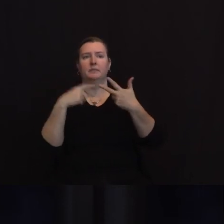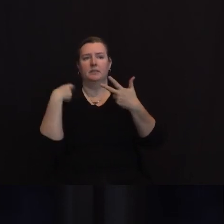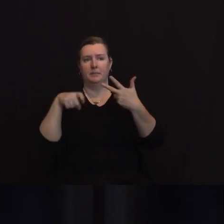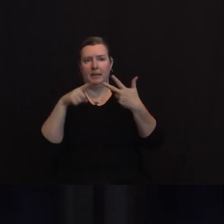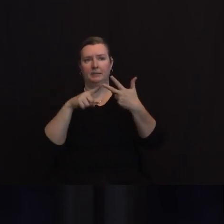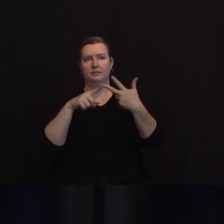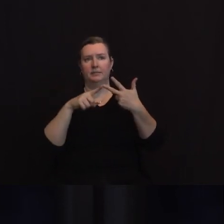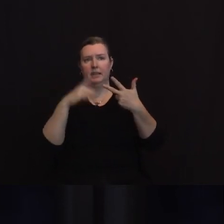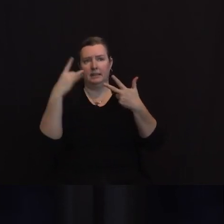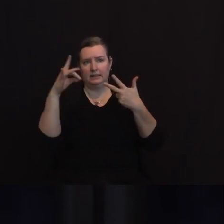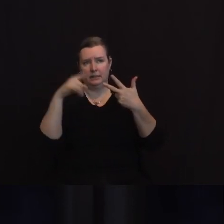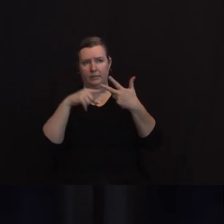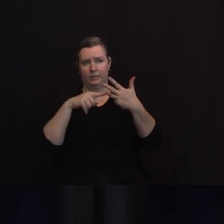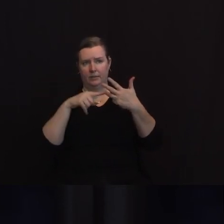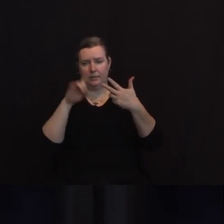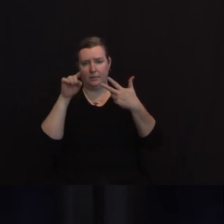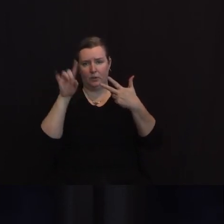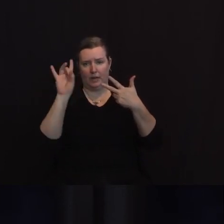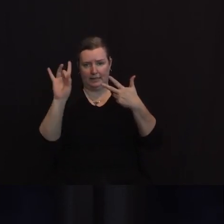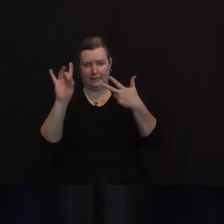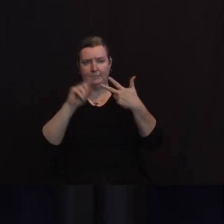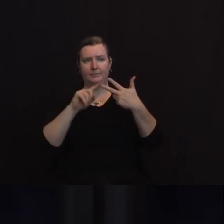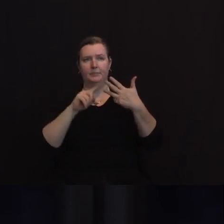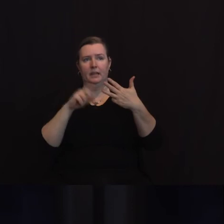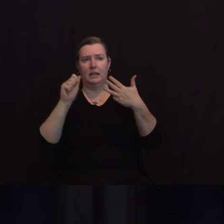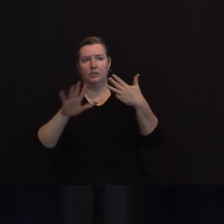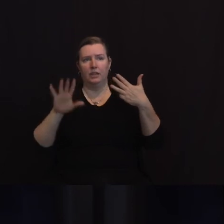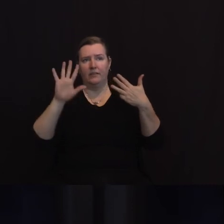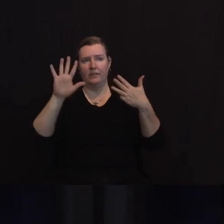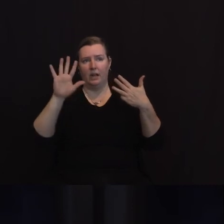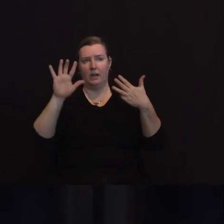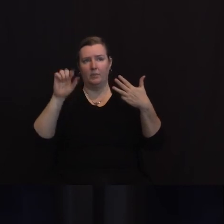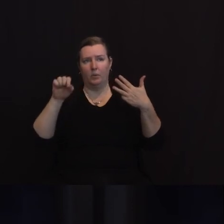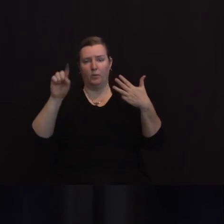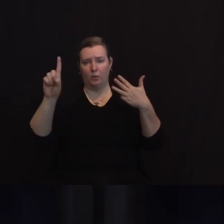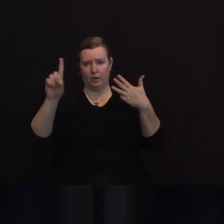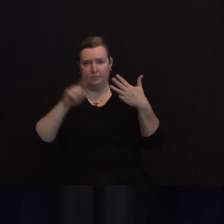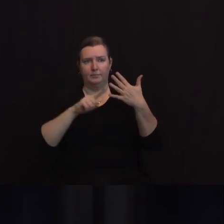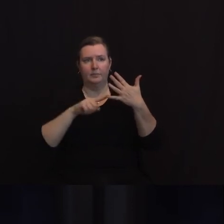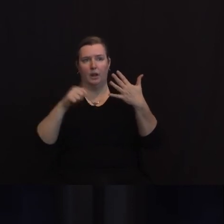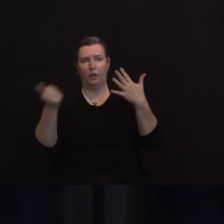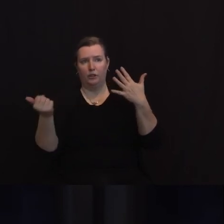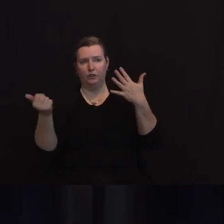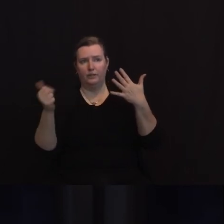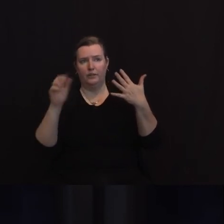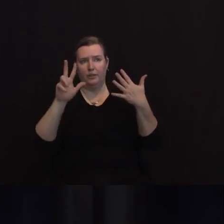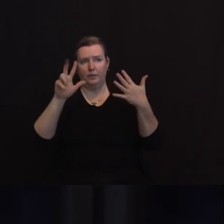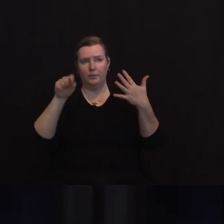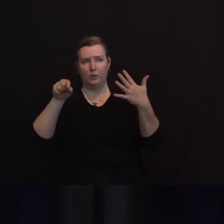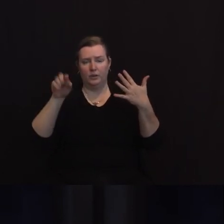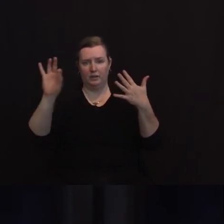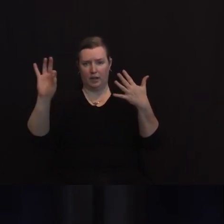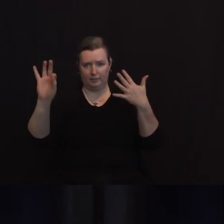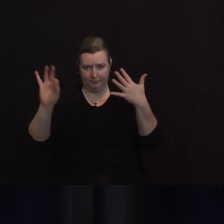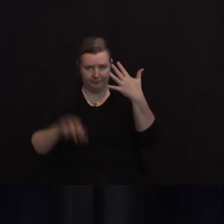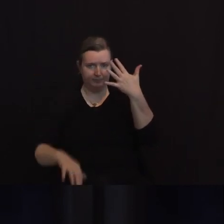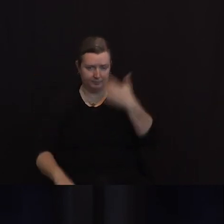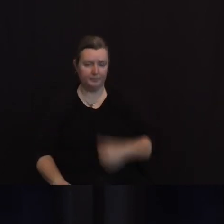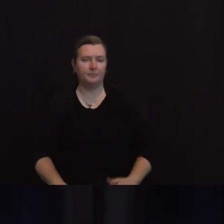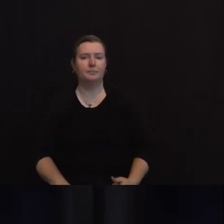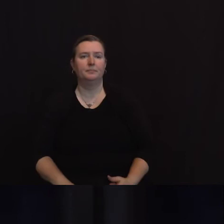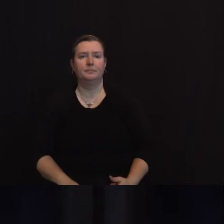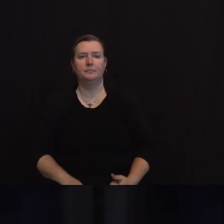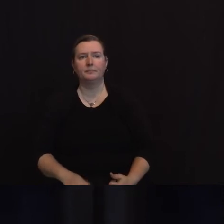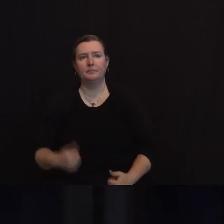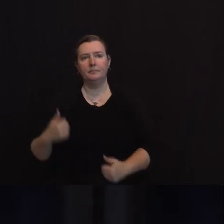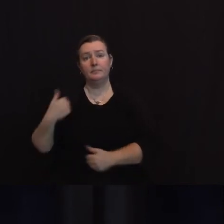Asian 5.1%, and other 3.9%. At the state veterans' homes, fortunately, there are no new cases